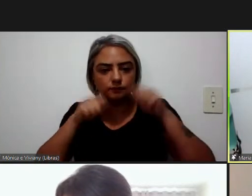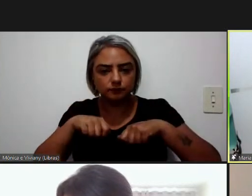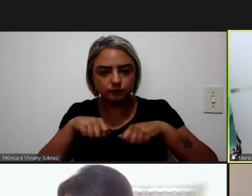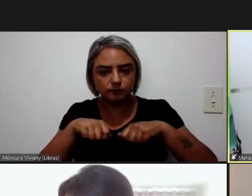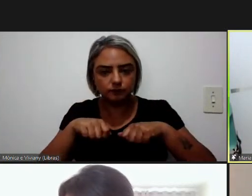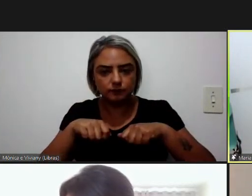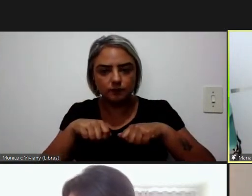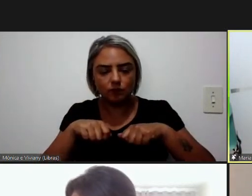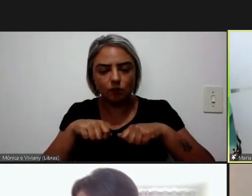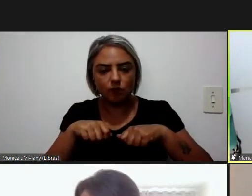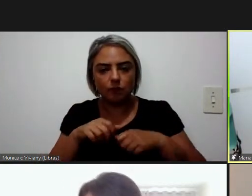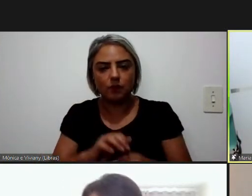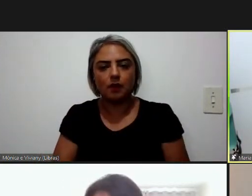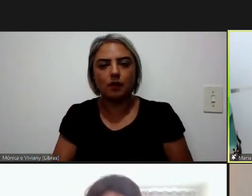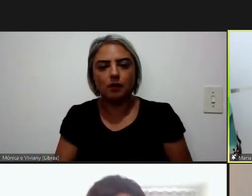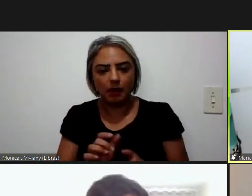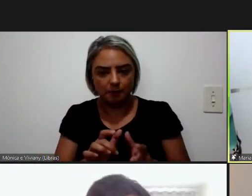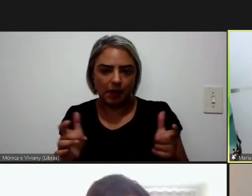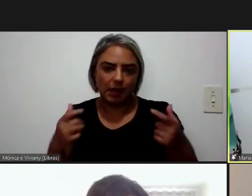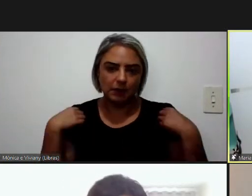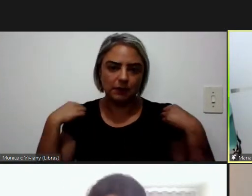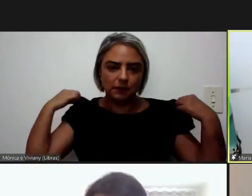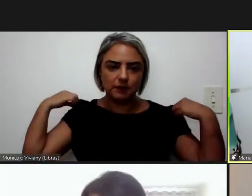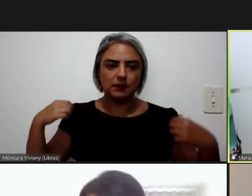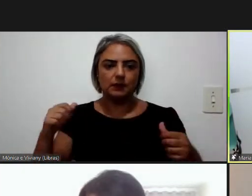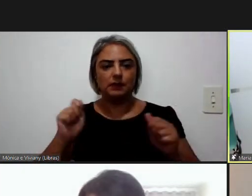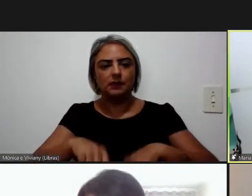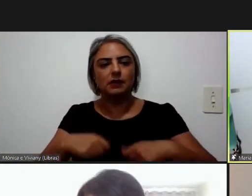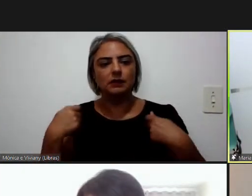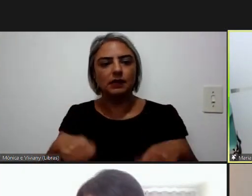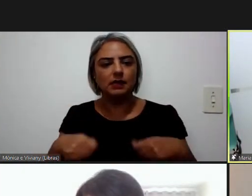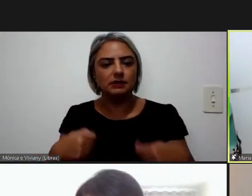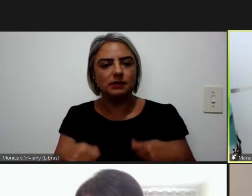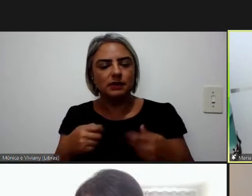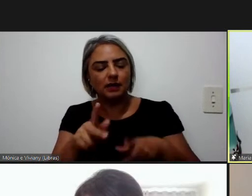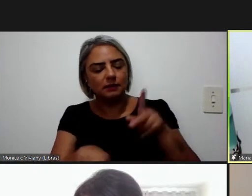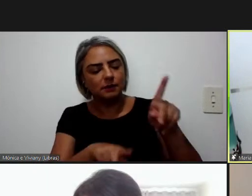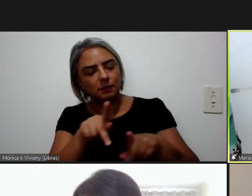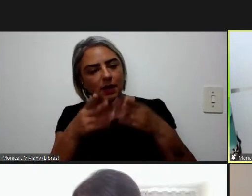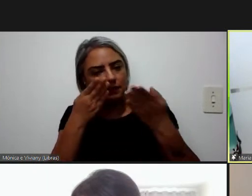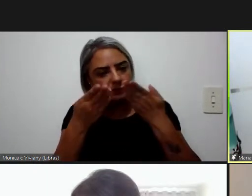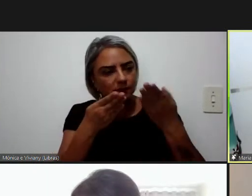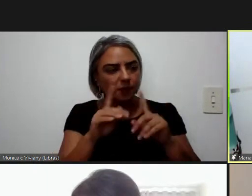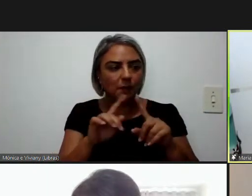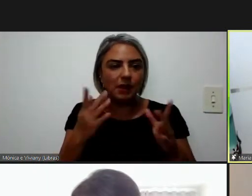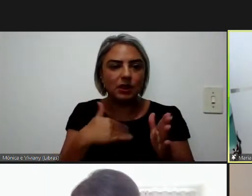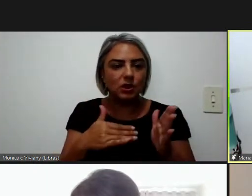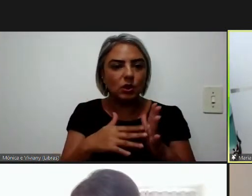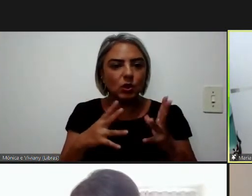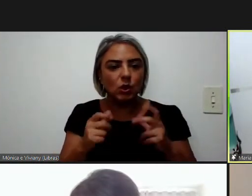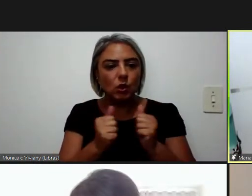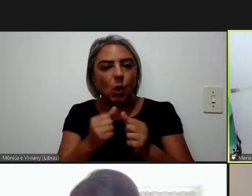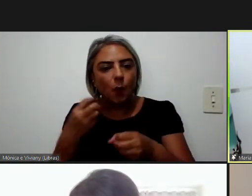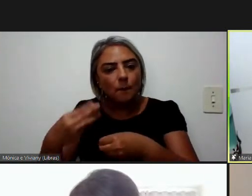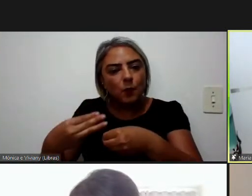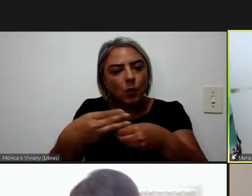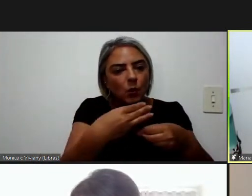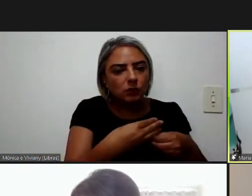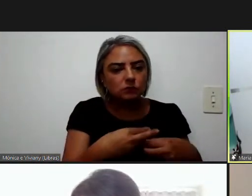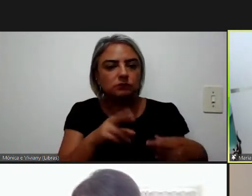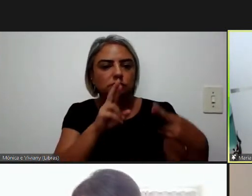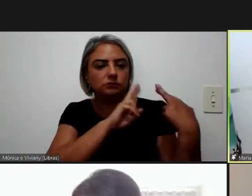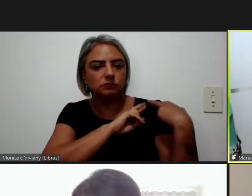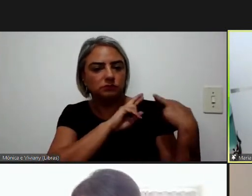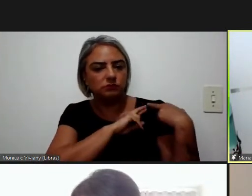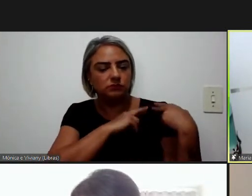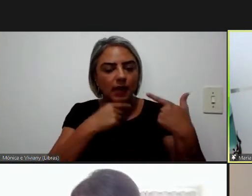region will be self-sufficient, at least the majority, to attend the necessity of population.